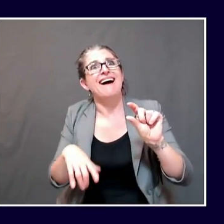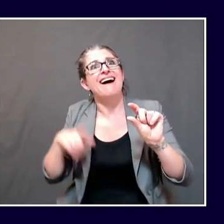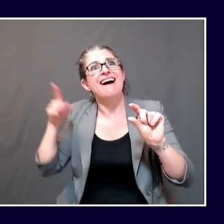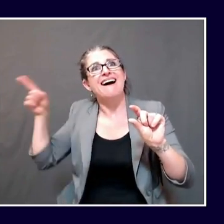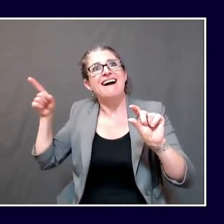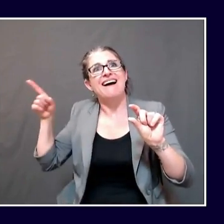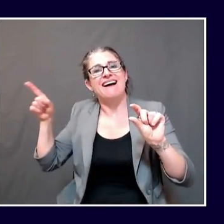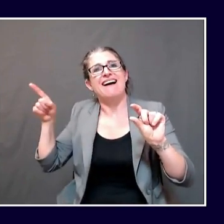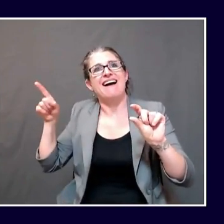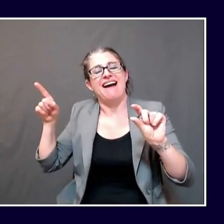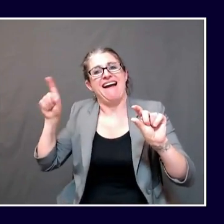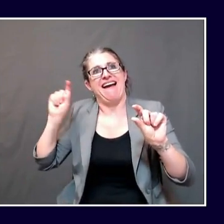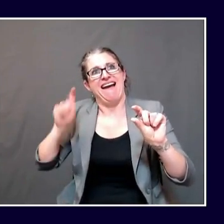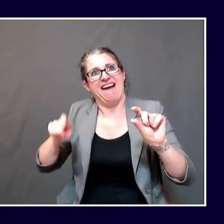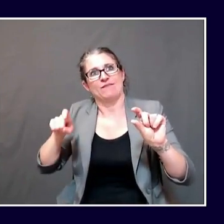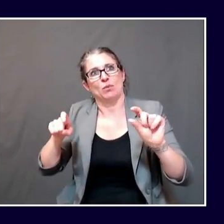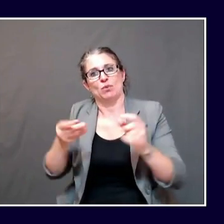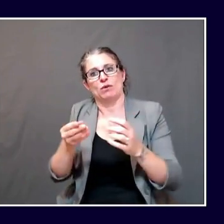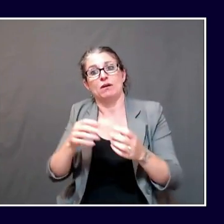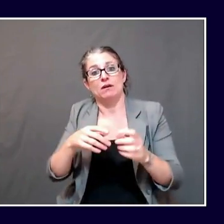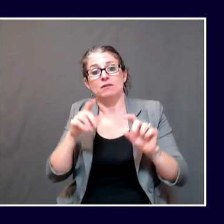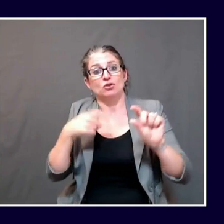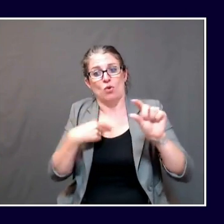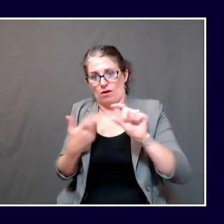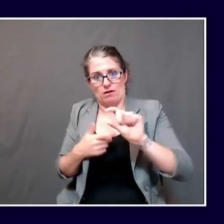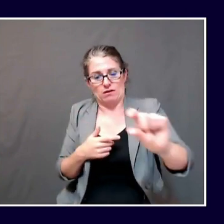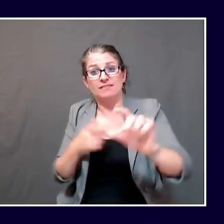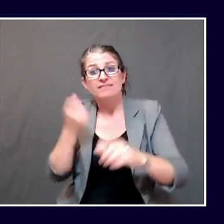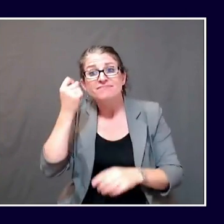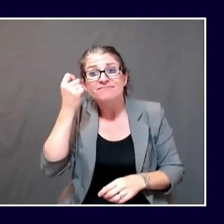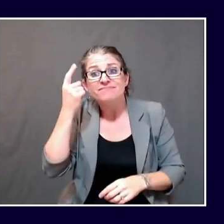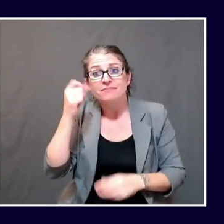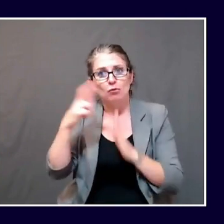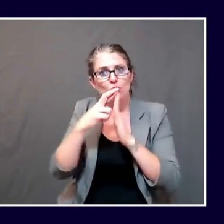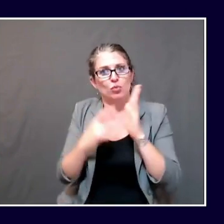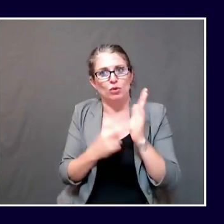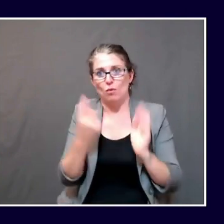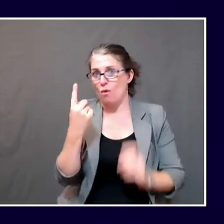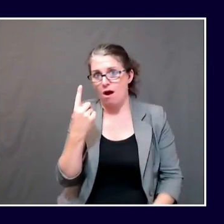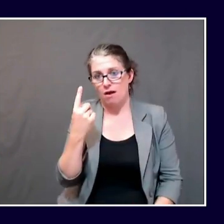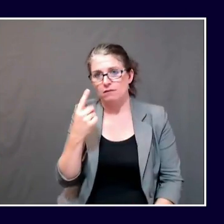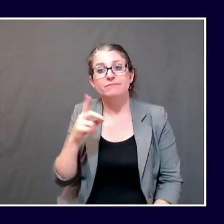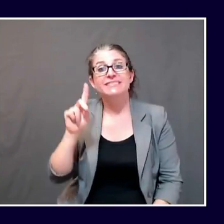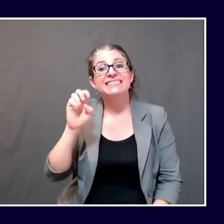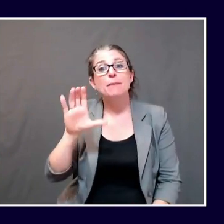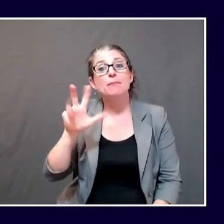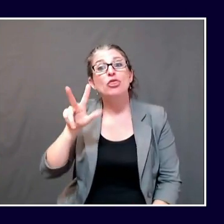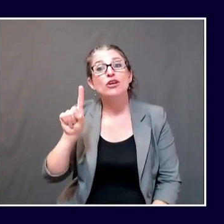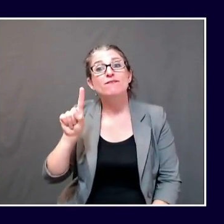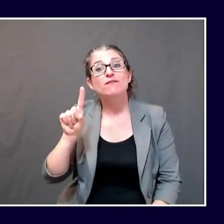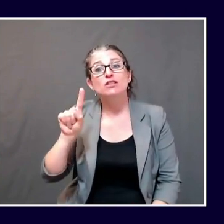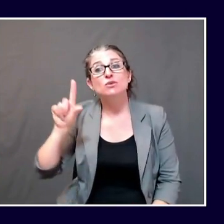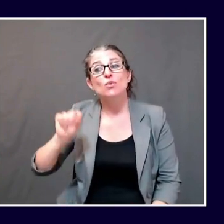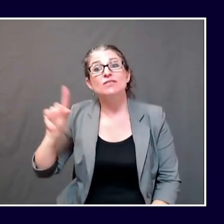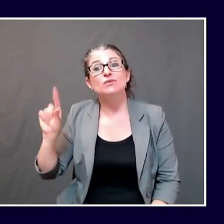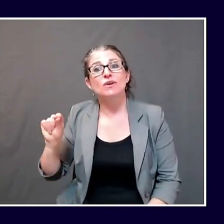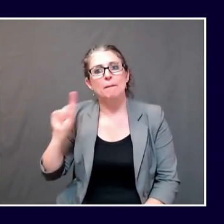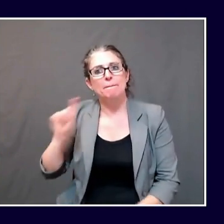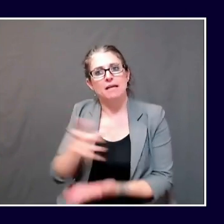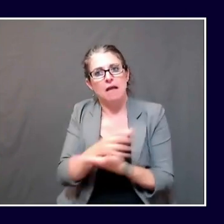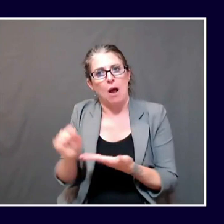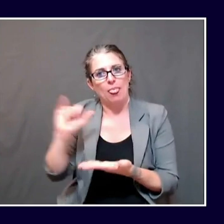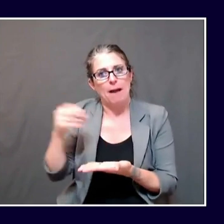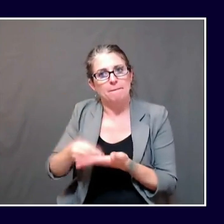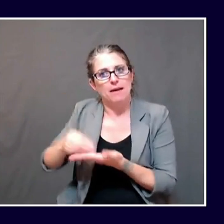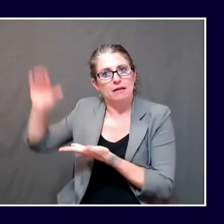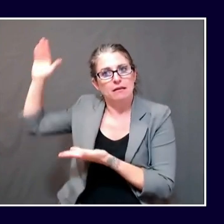this assistance that we'll be providing through this federal funding will set up our group homes to succeed. We want them to be able to adopt